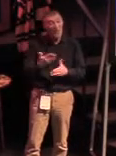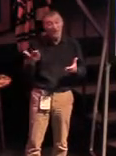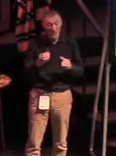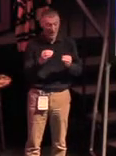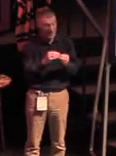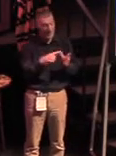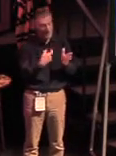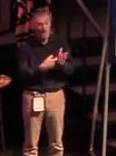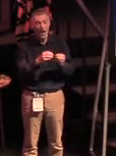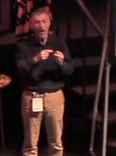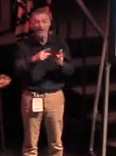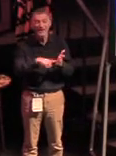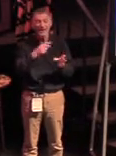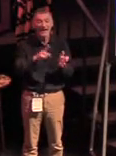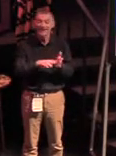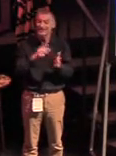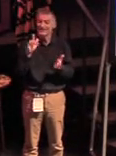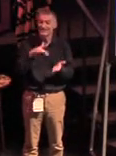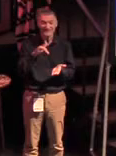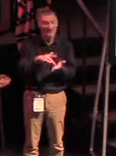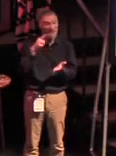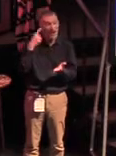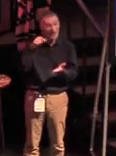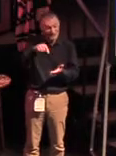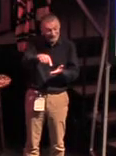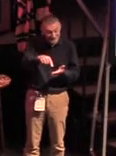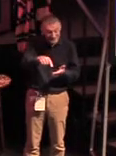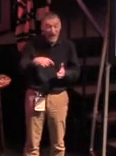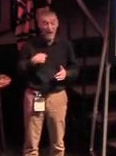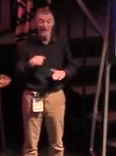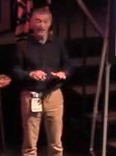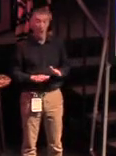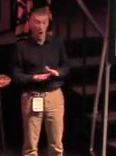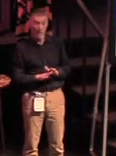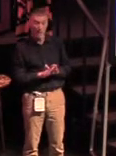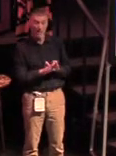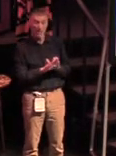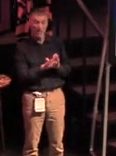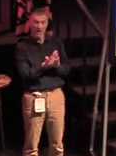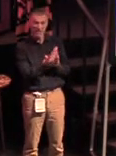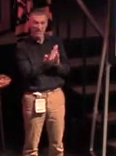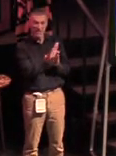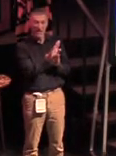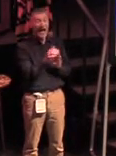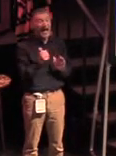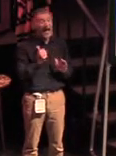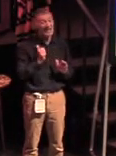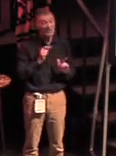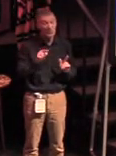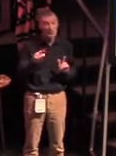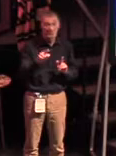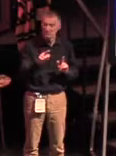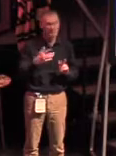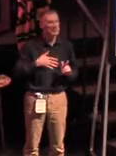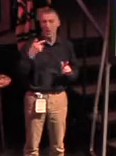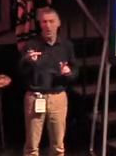Center. And the higher up I got, the less people like me I saw. And I was often a minority in